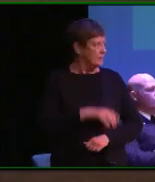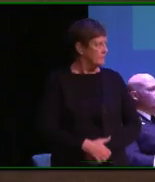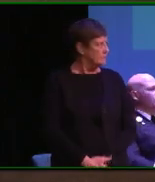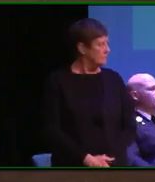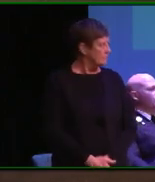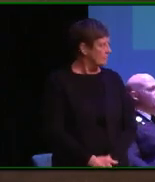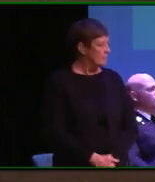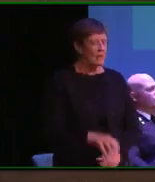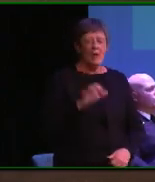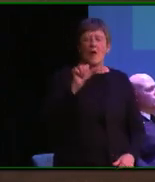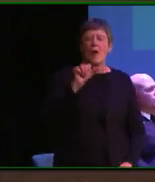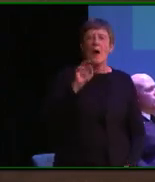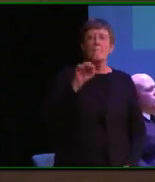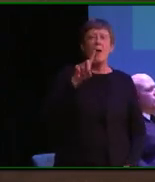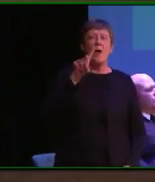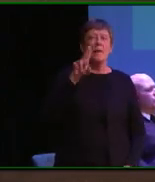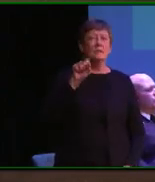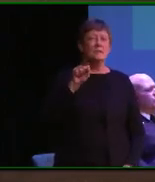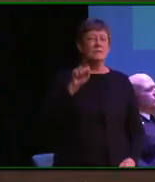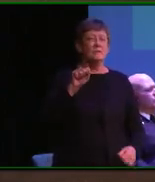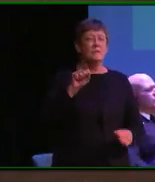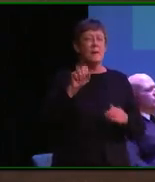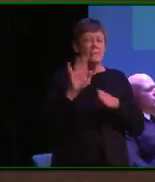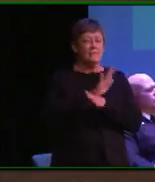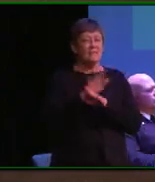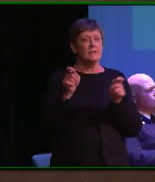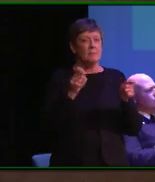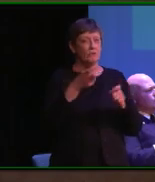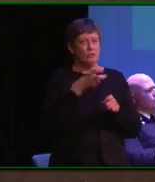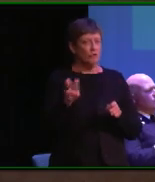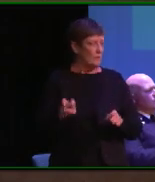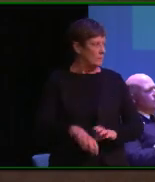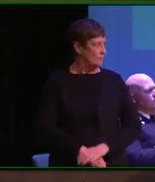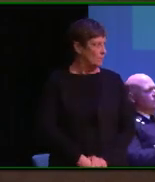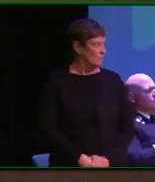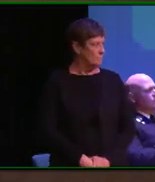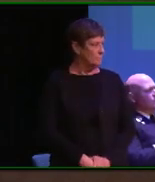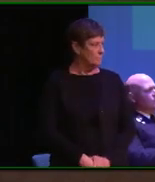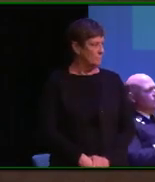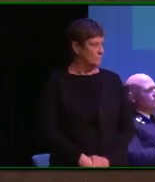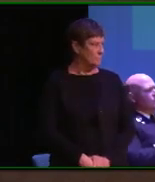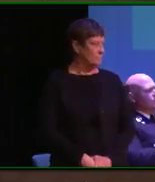Amanda Scott, Business Administration Transfer.